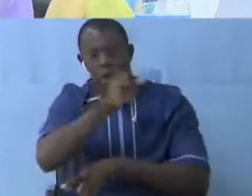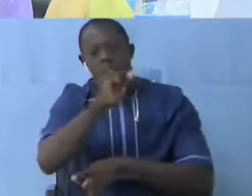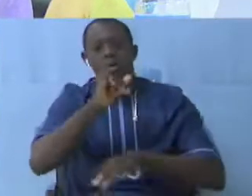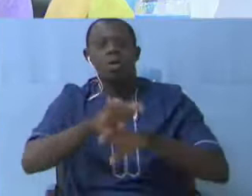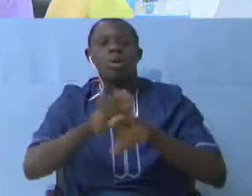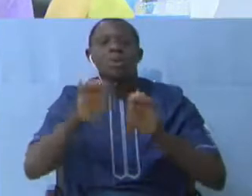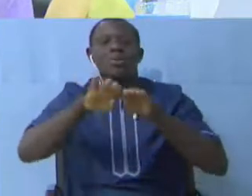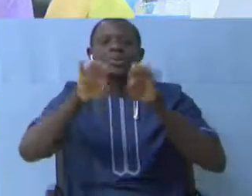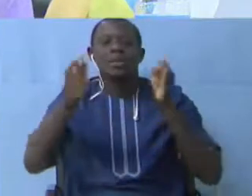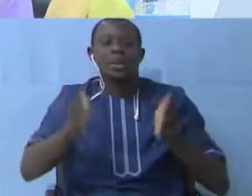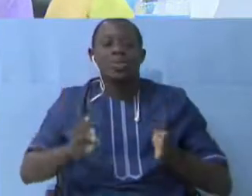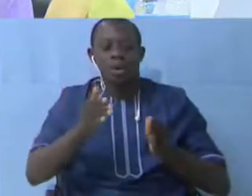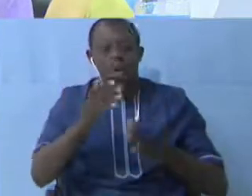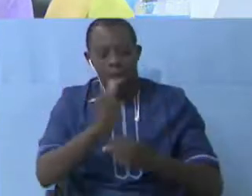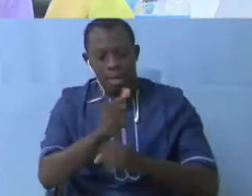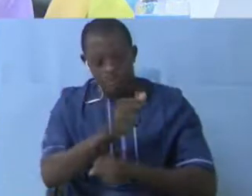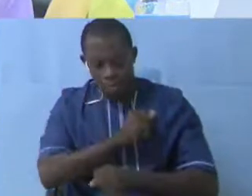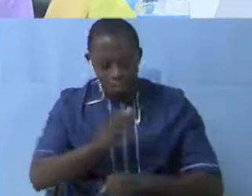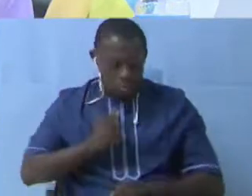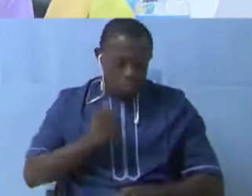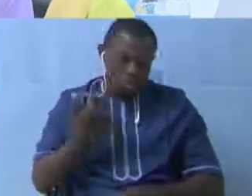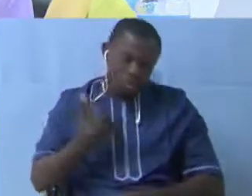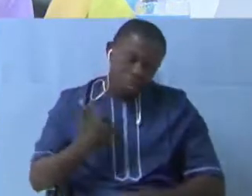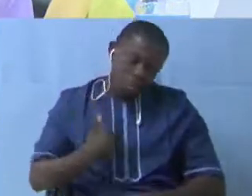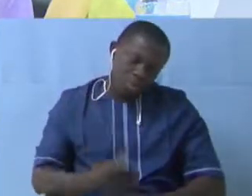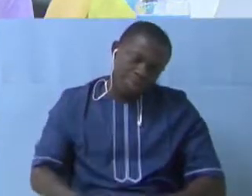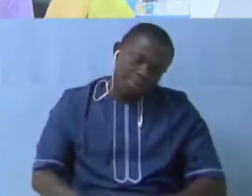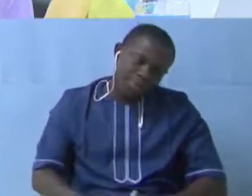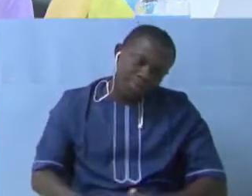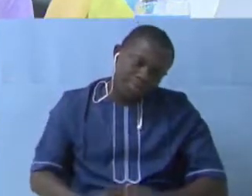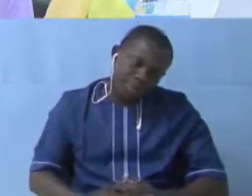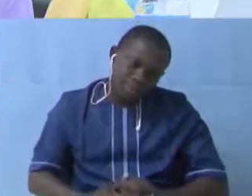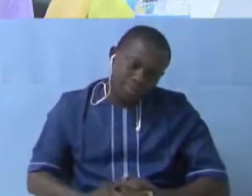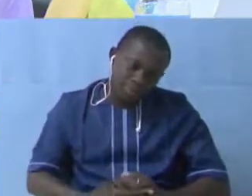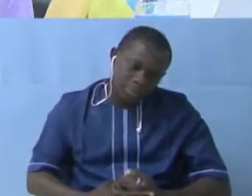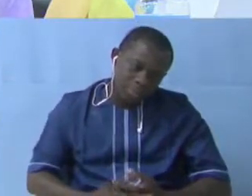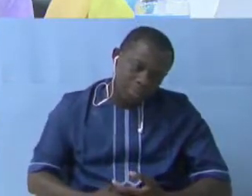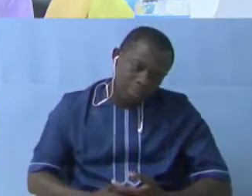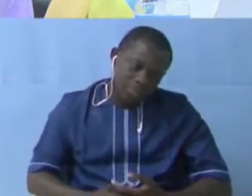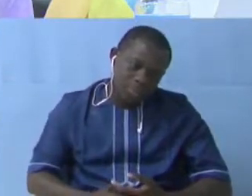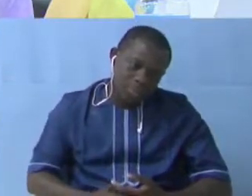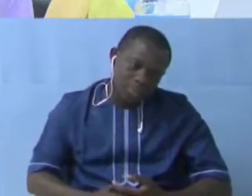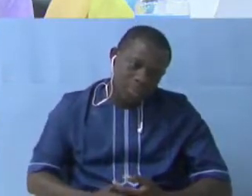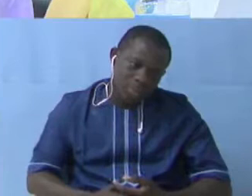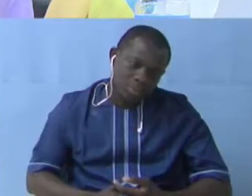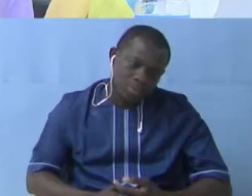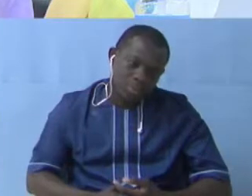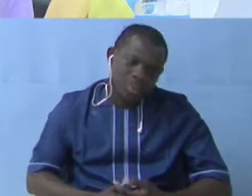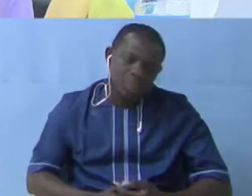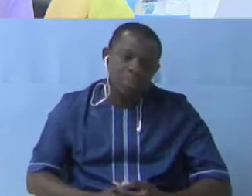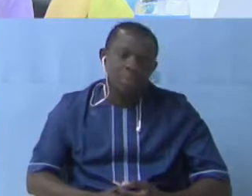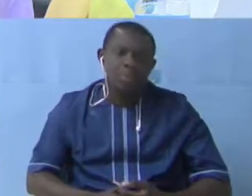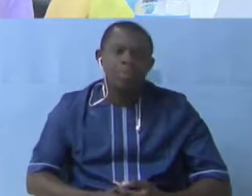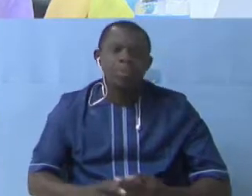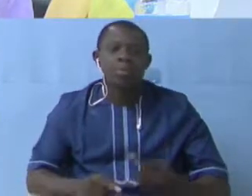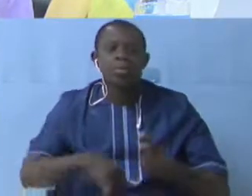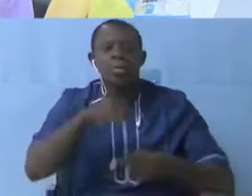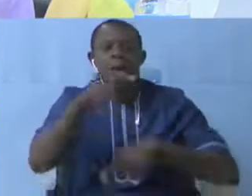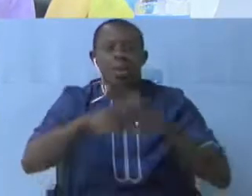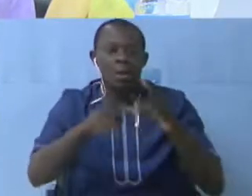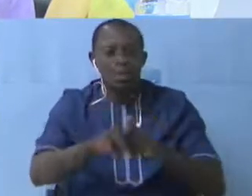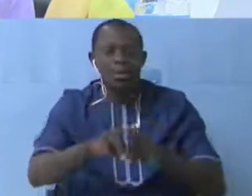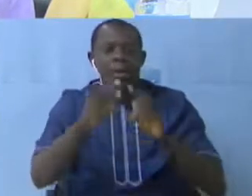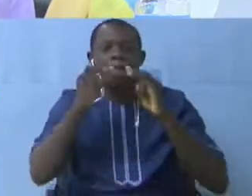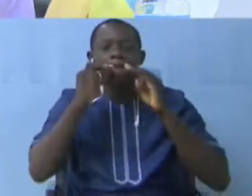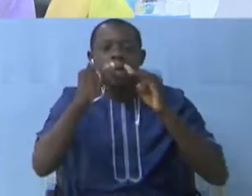bu ko defee nag Gambien yi ñu dal di delloowaat nag lii ci buggi ci li fi mu nekkoon. In terms of the media and free